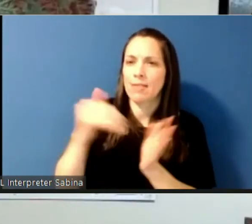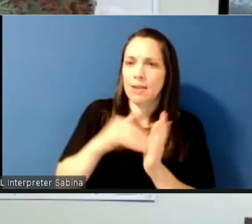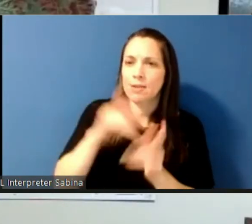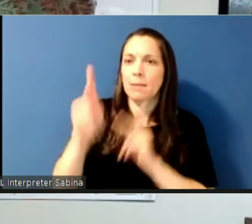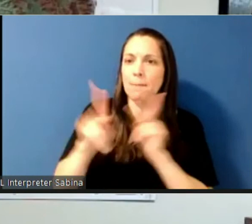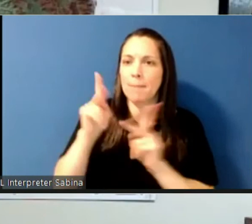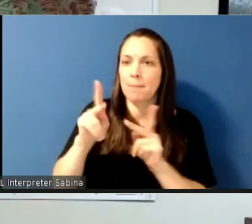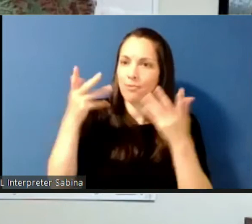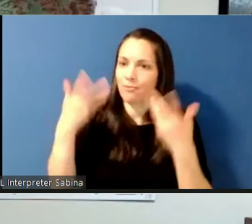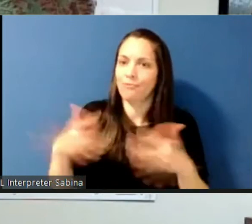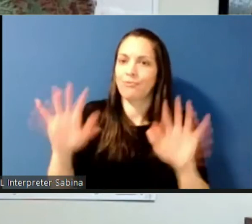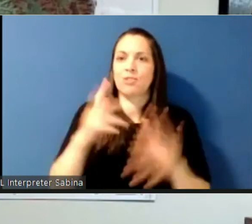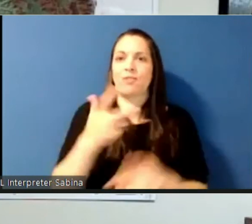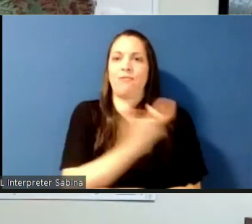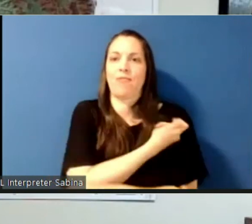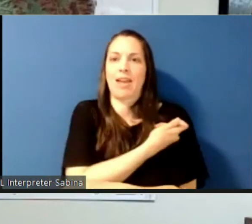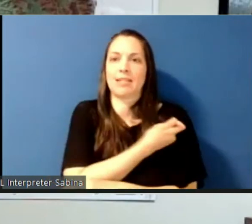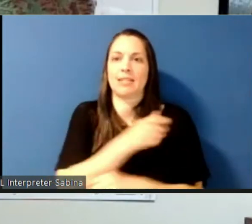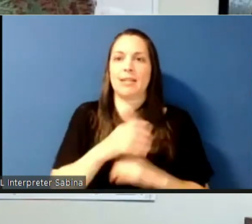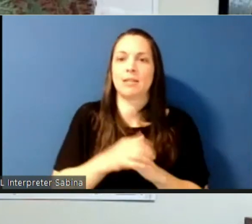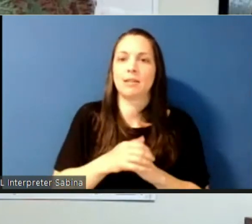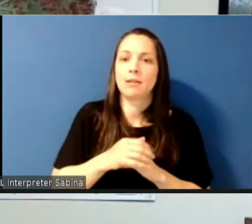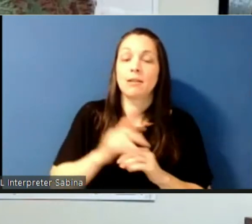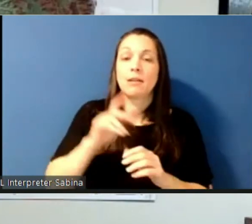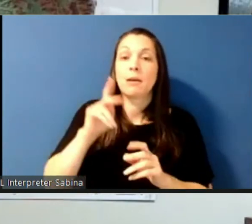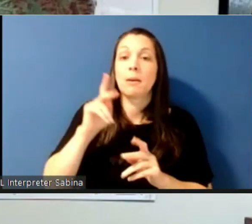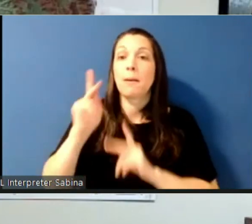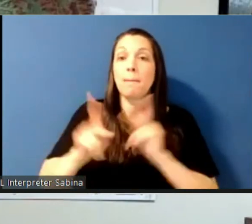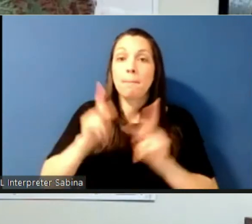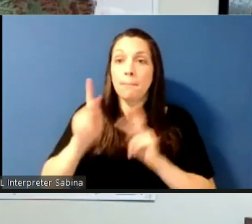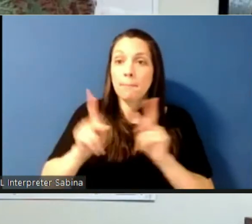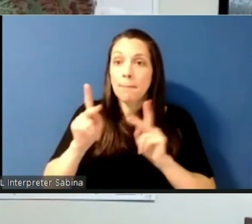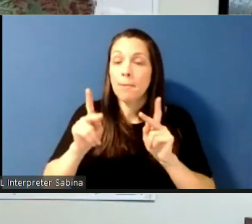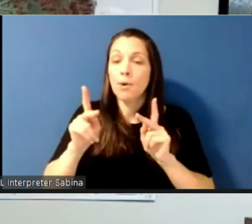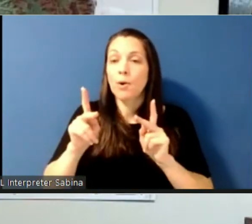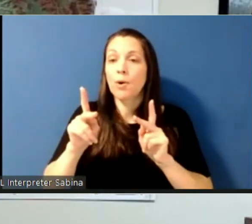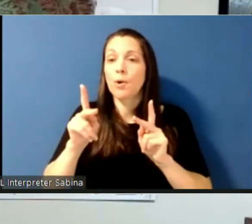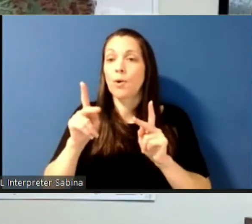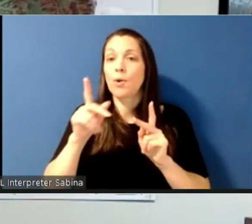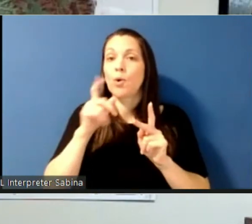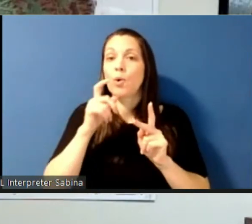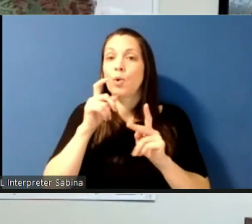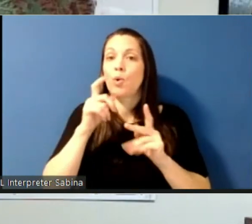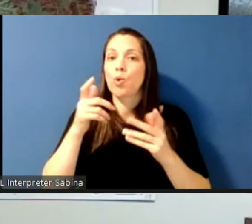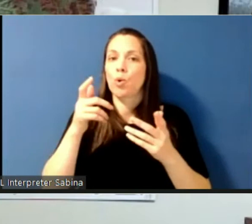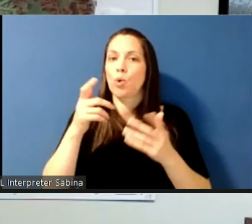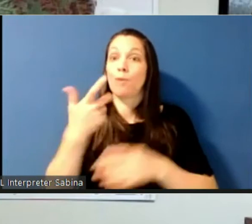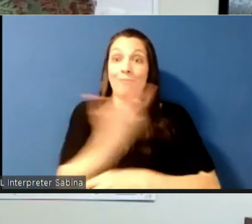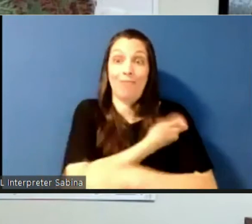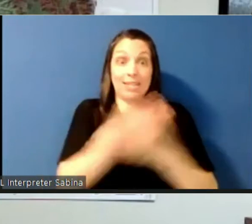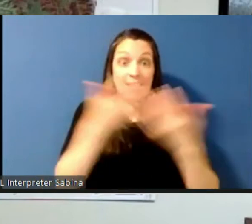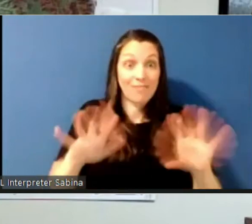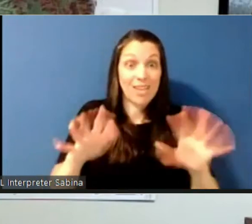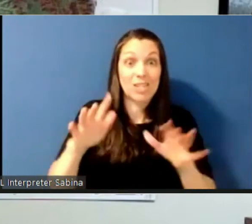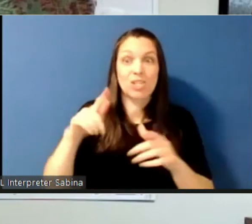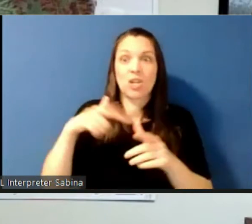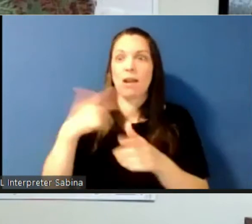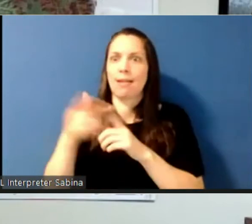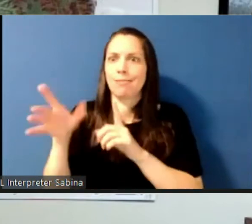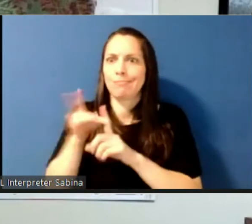vaccinated. So the number of people who've had a post-vaccination case is 6